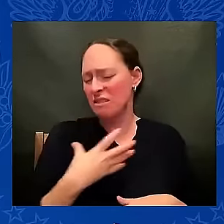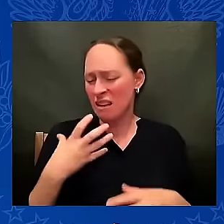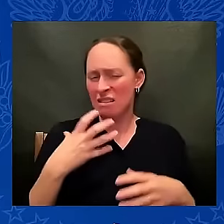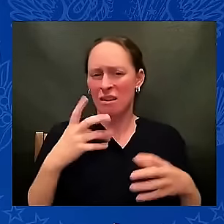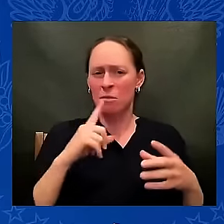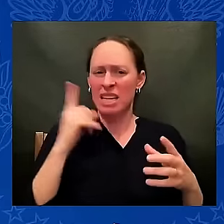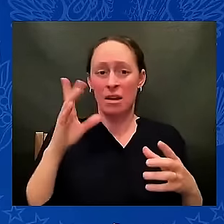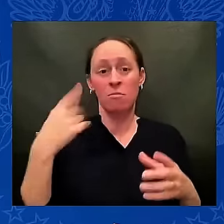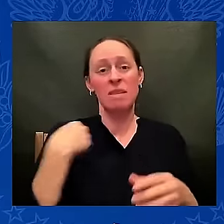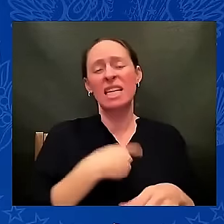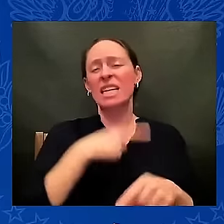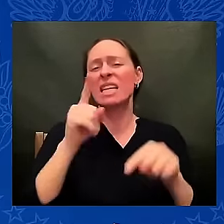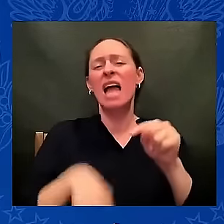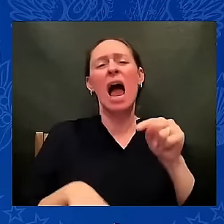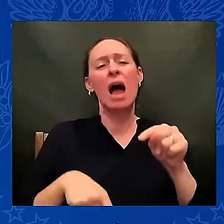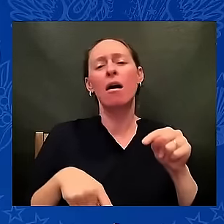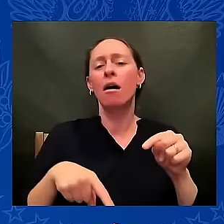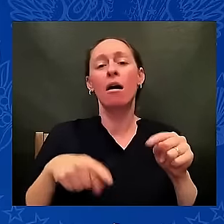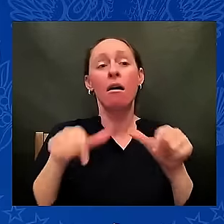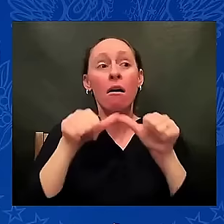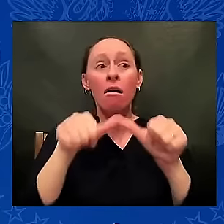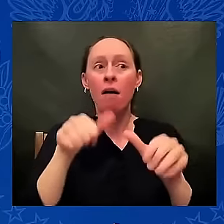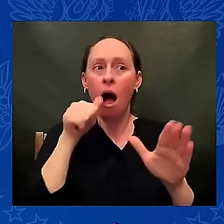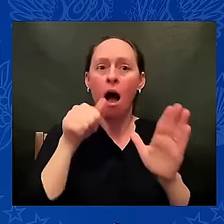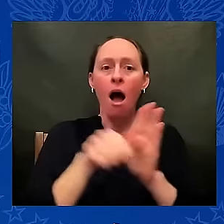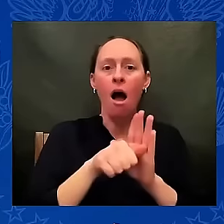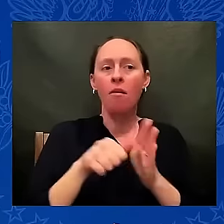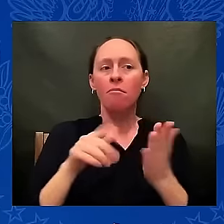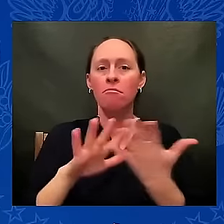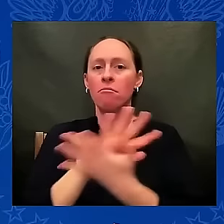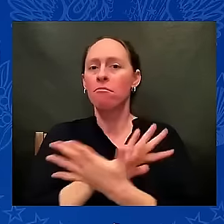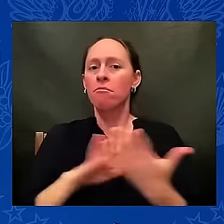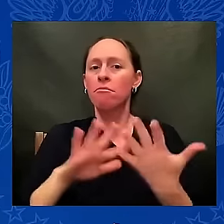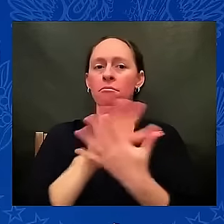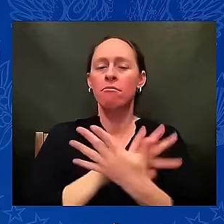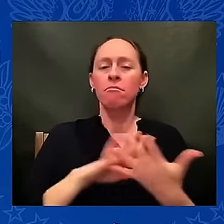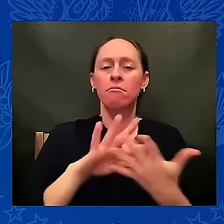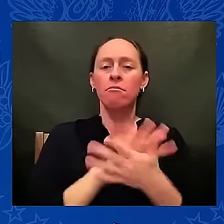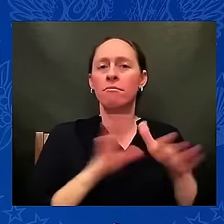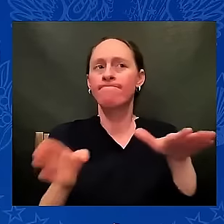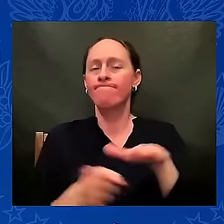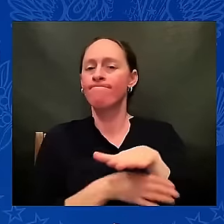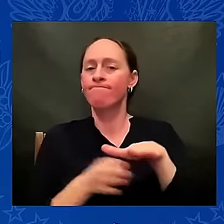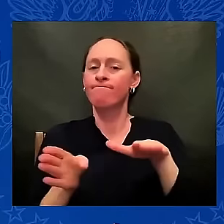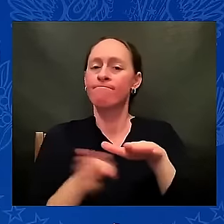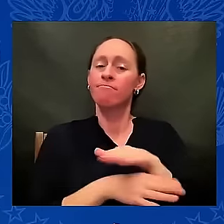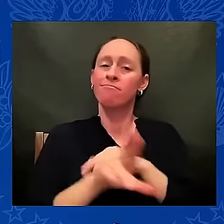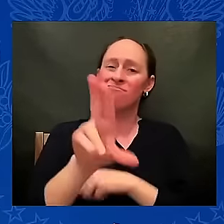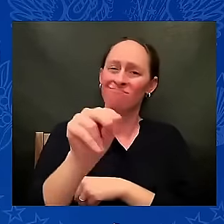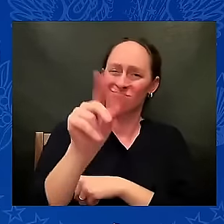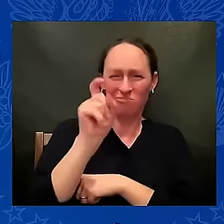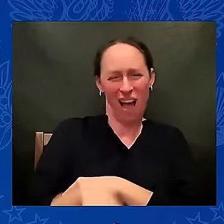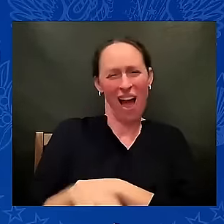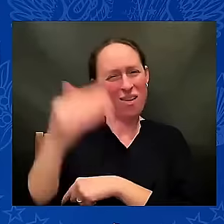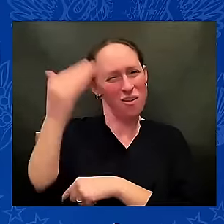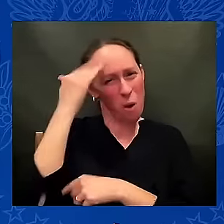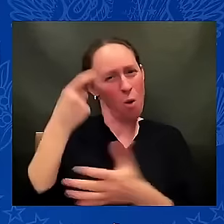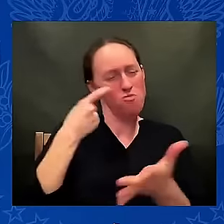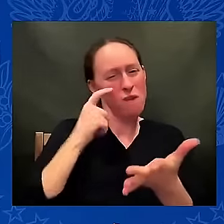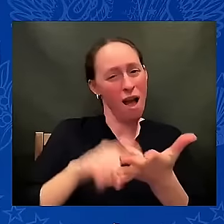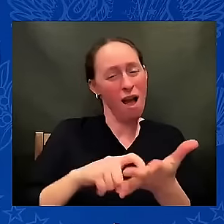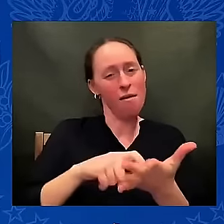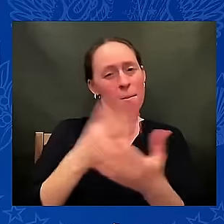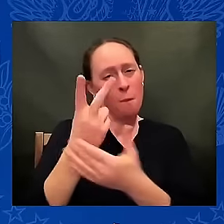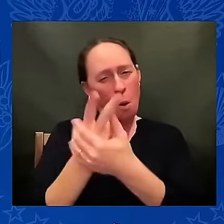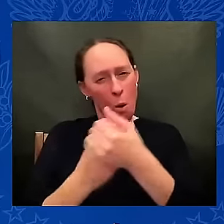I've said throughout my presidency, we must know the good, the bad, the truth of who we are as a nation.